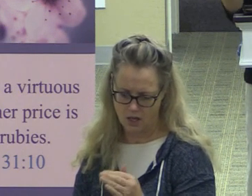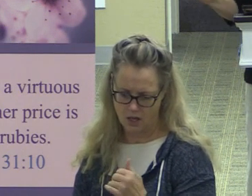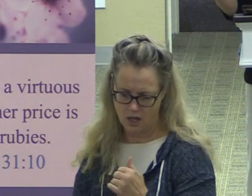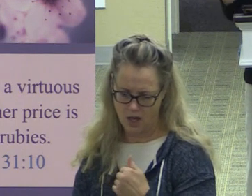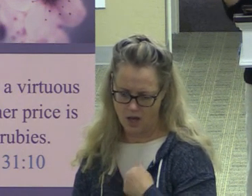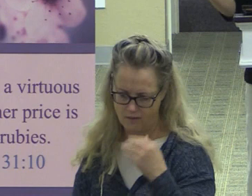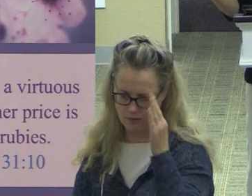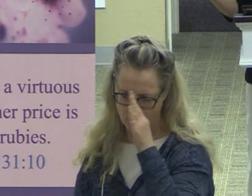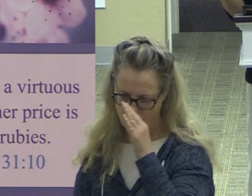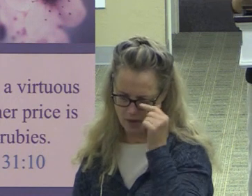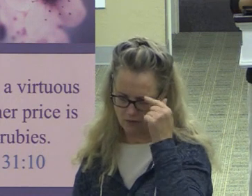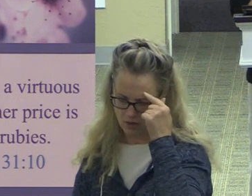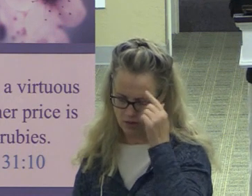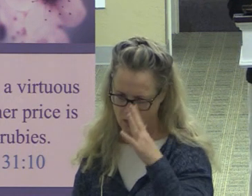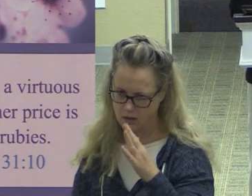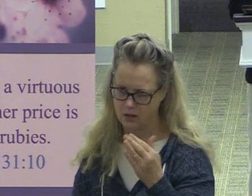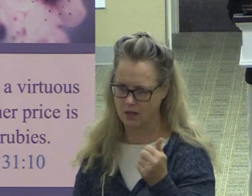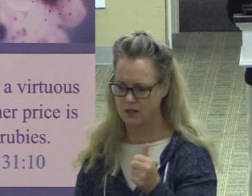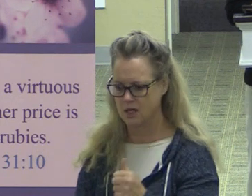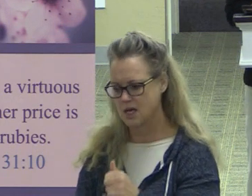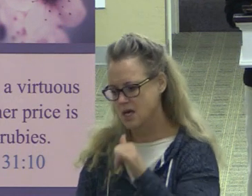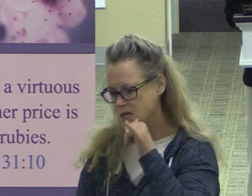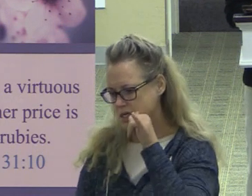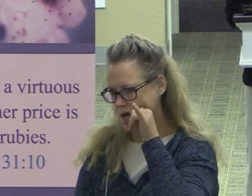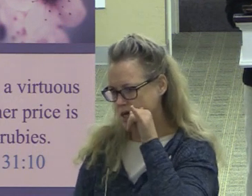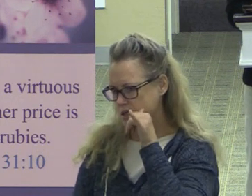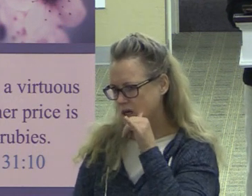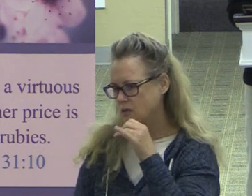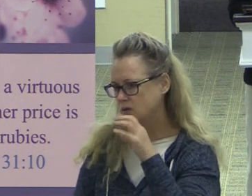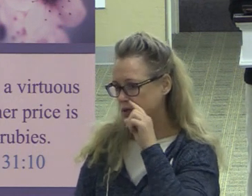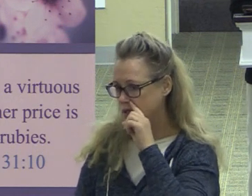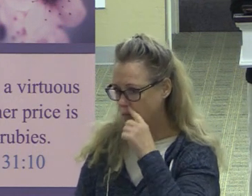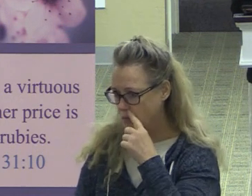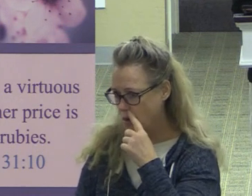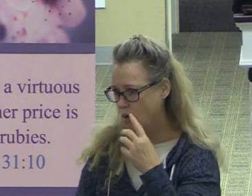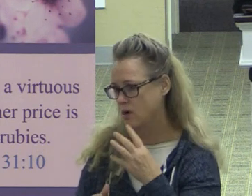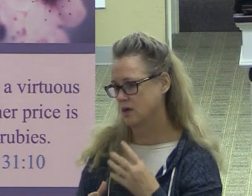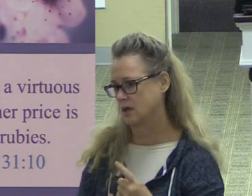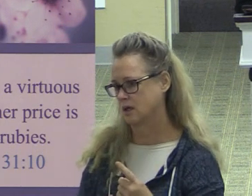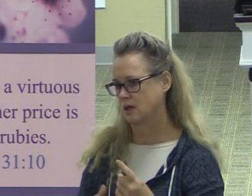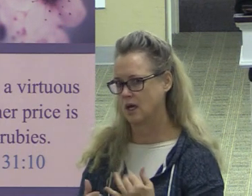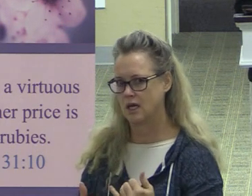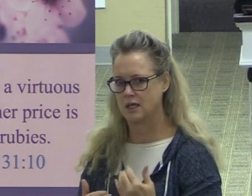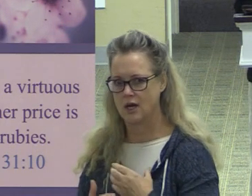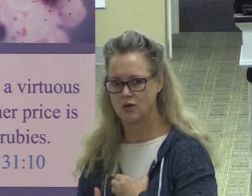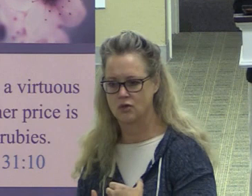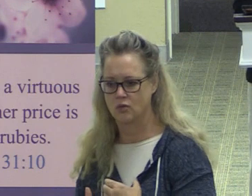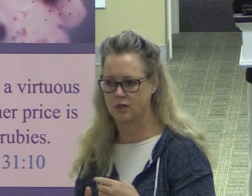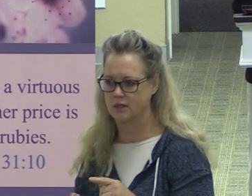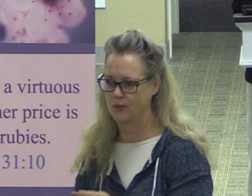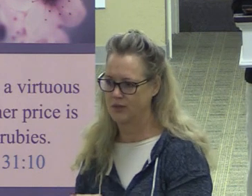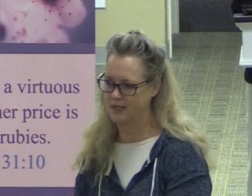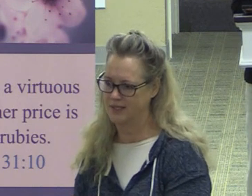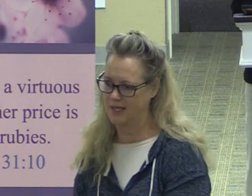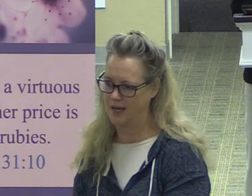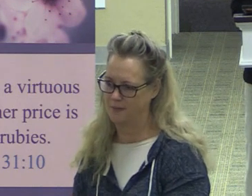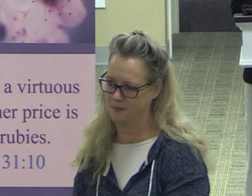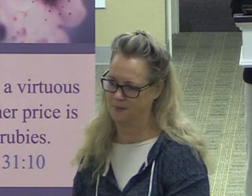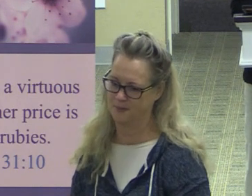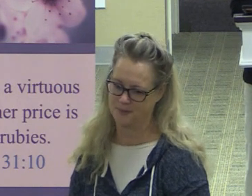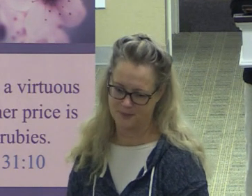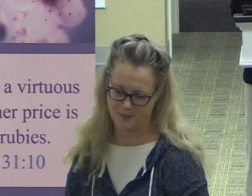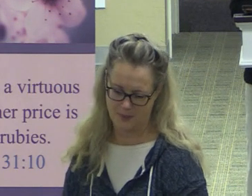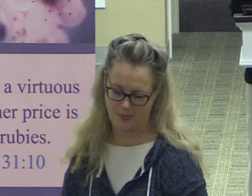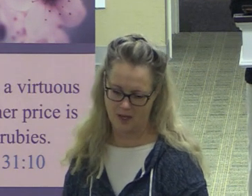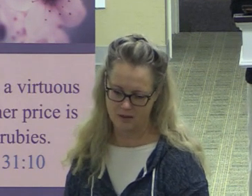life was so normal and mundane and now I wish it was that way again? We just don't know what tomorrow holds, but the Lord knows what